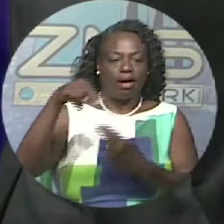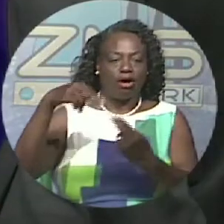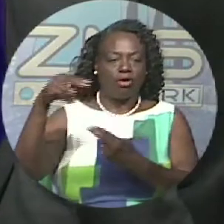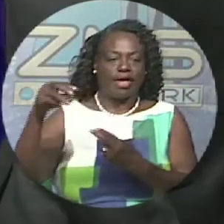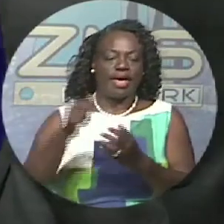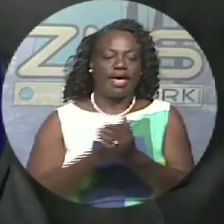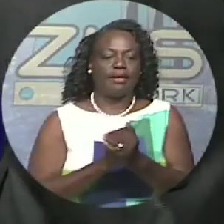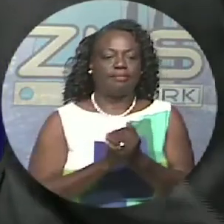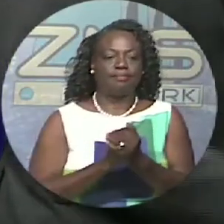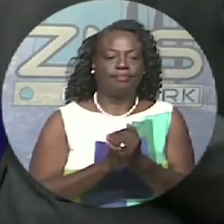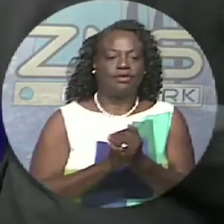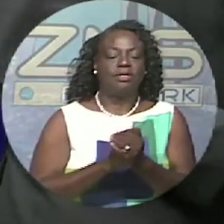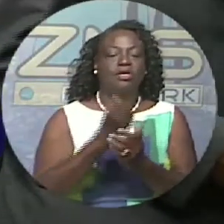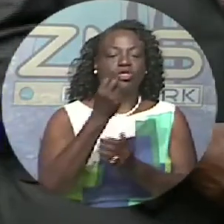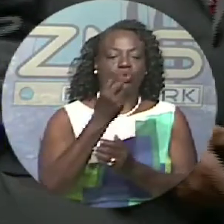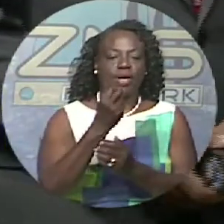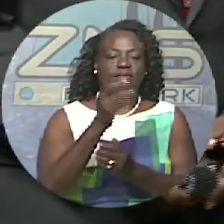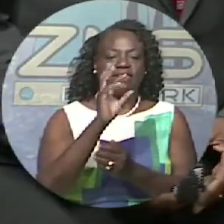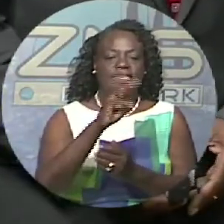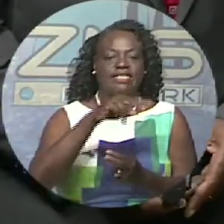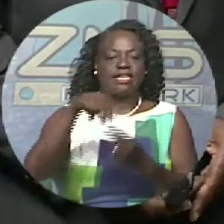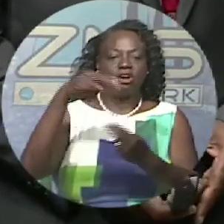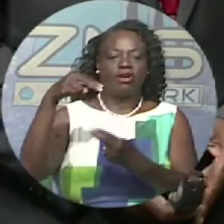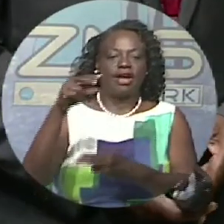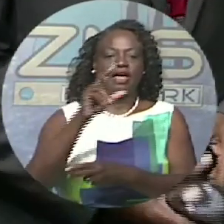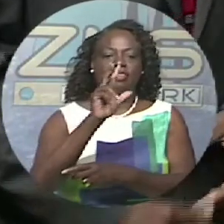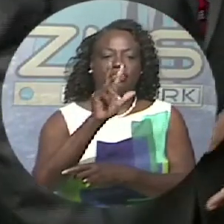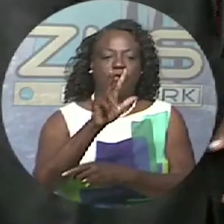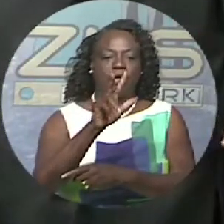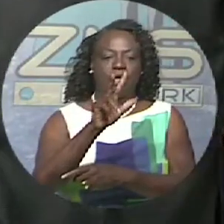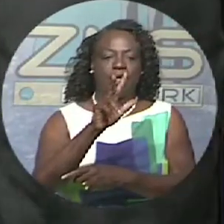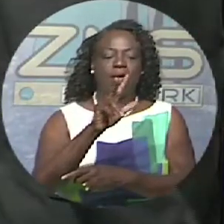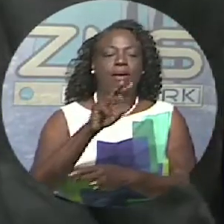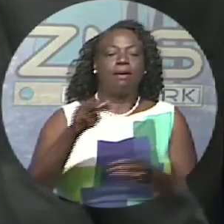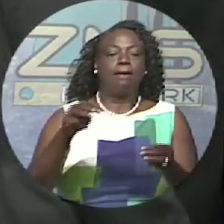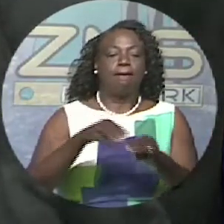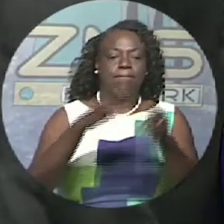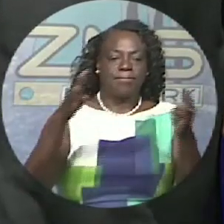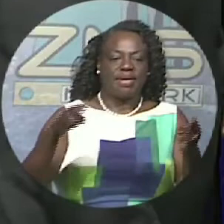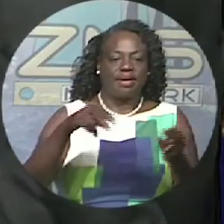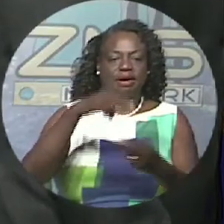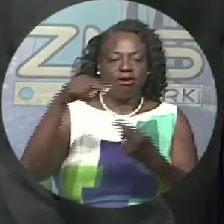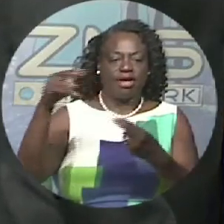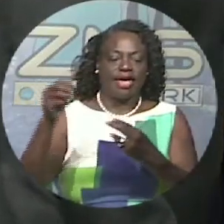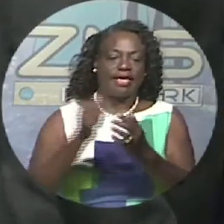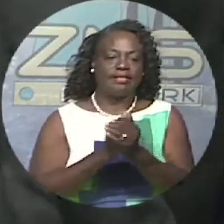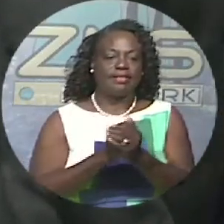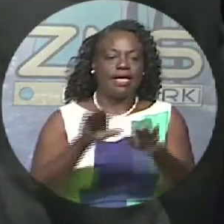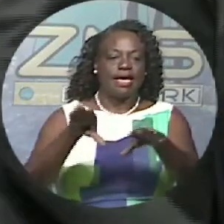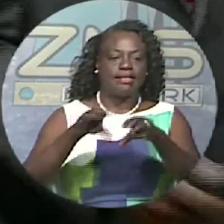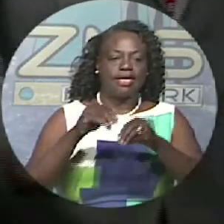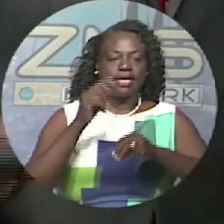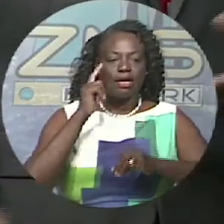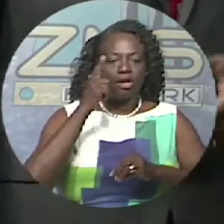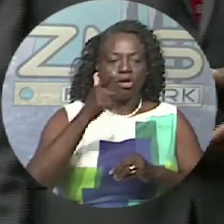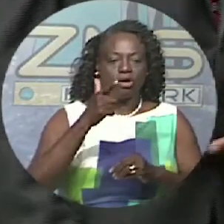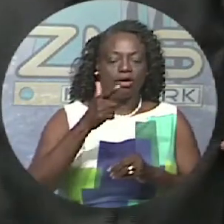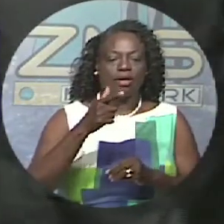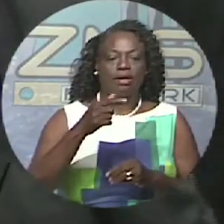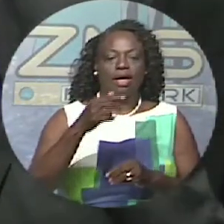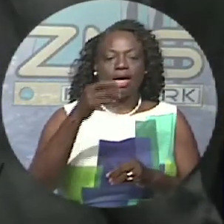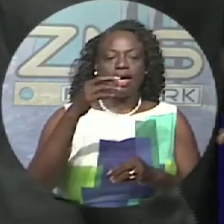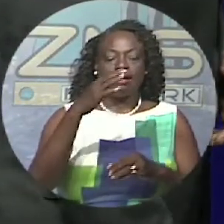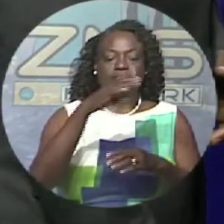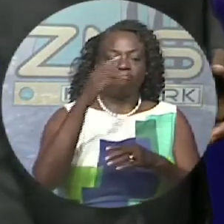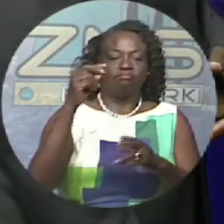around 12 named storms, 6 hurricanes, and 3 of those becoming major hurricanes. Taking a look at reasons why we